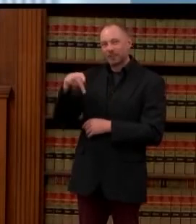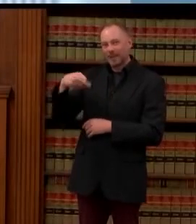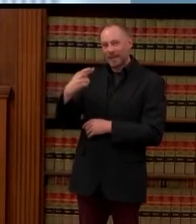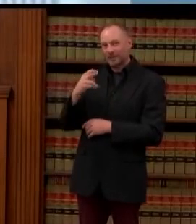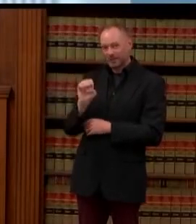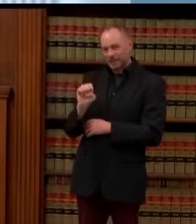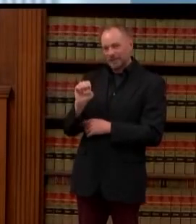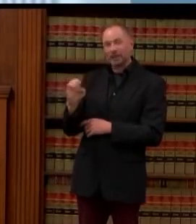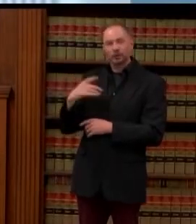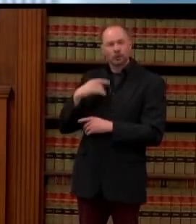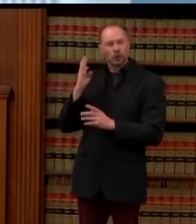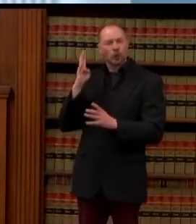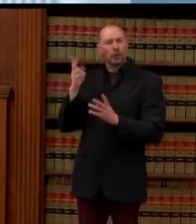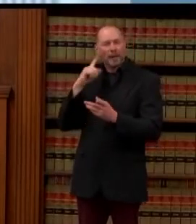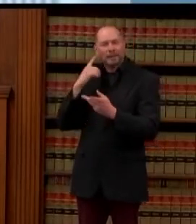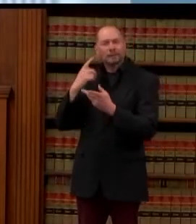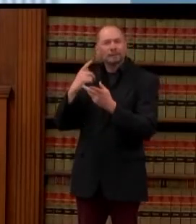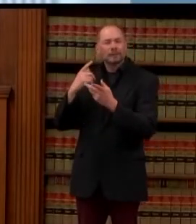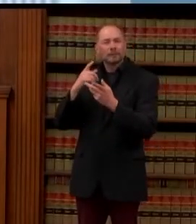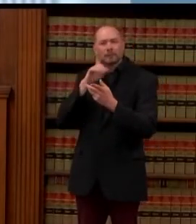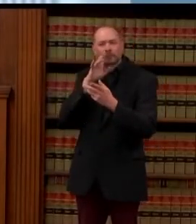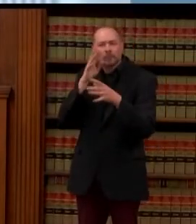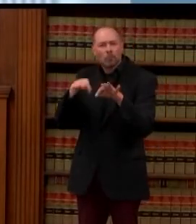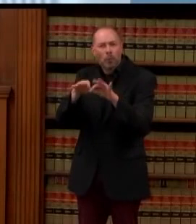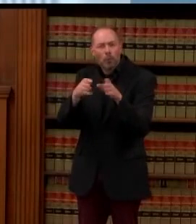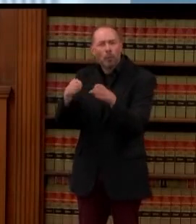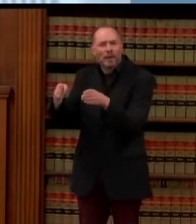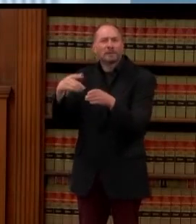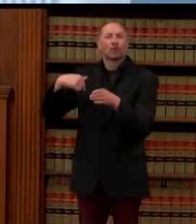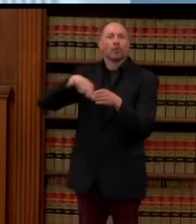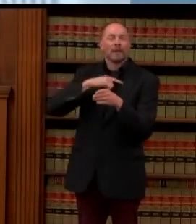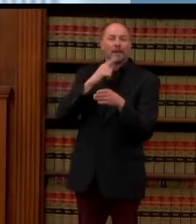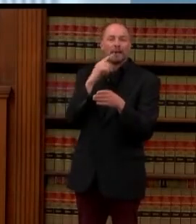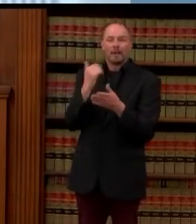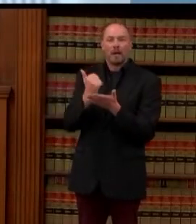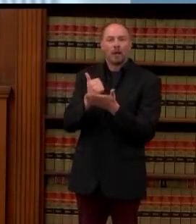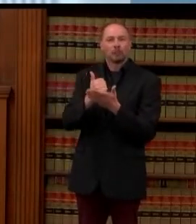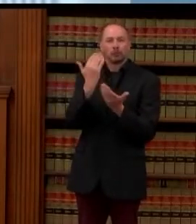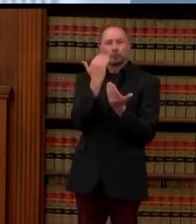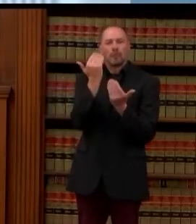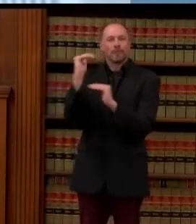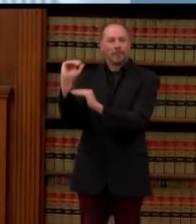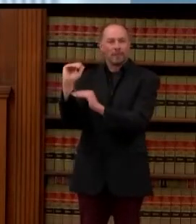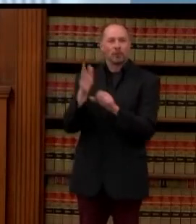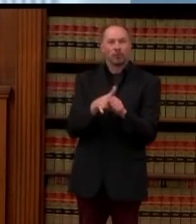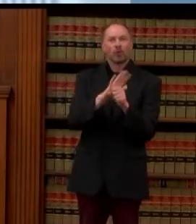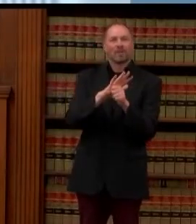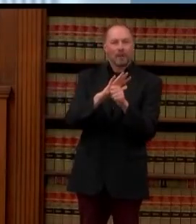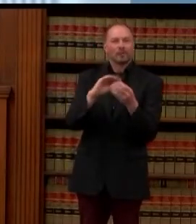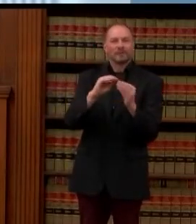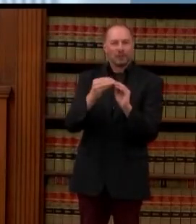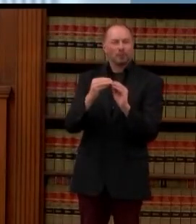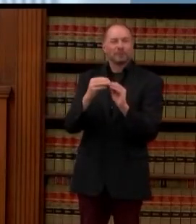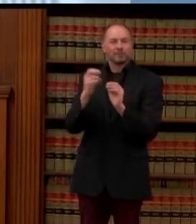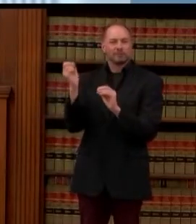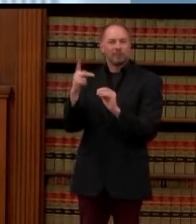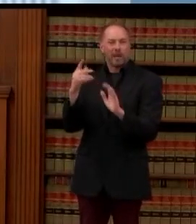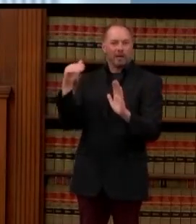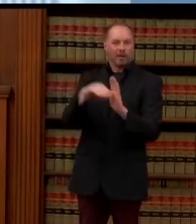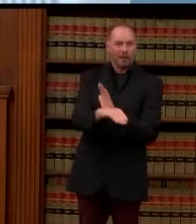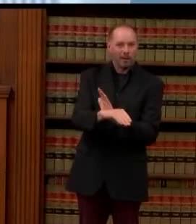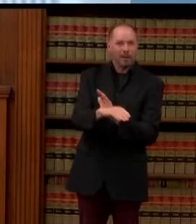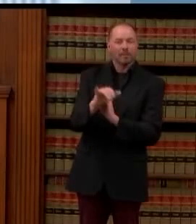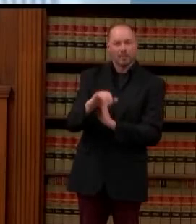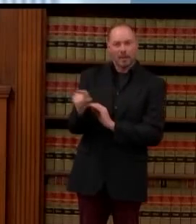can employ public health orders to move COVID-19 numbers back in the right direction. One step we're